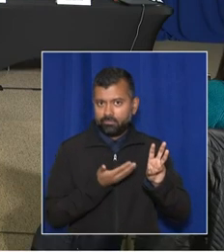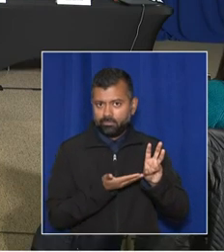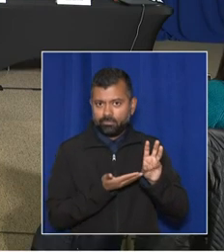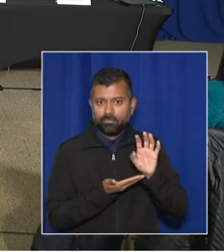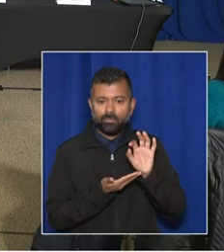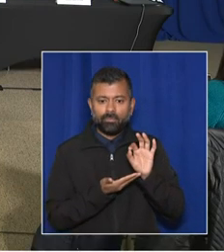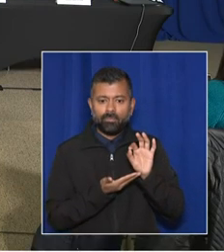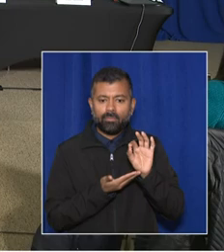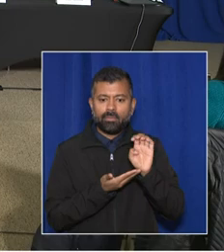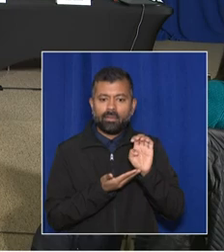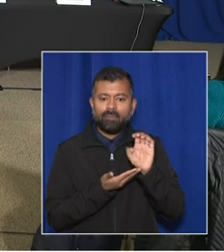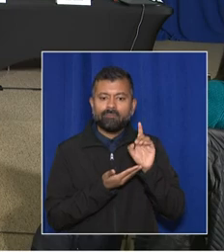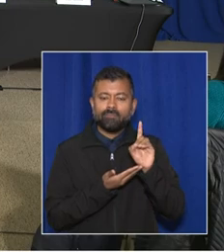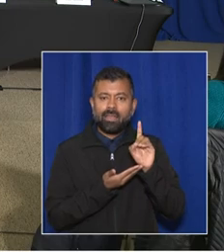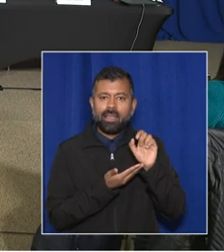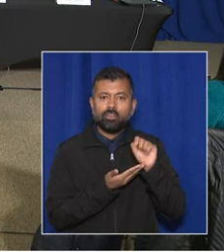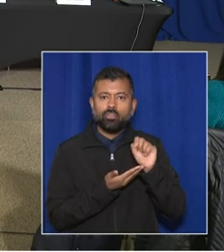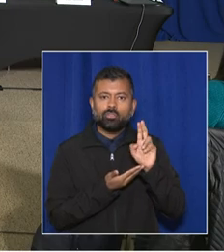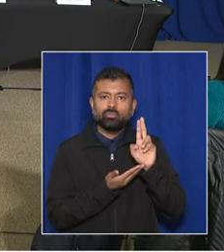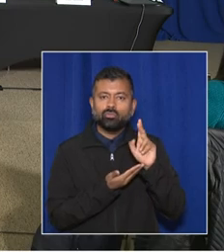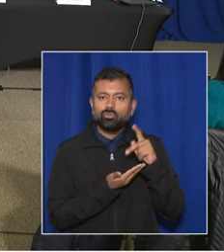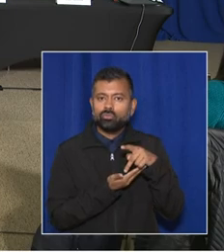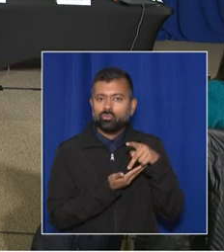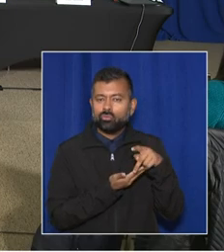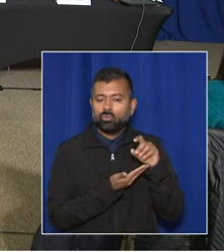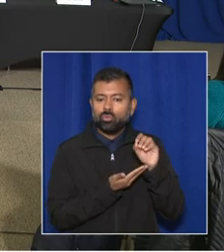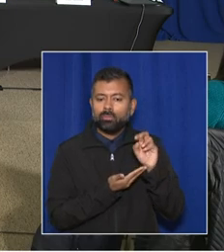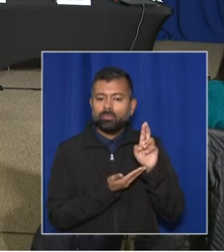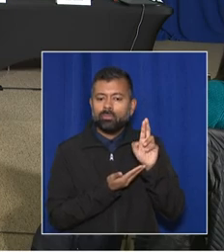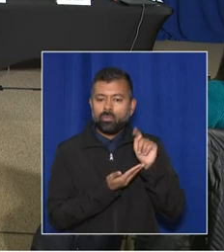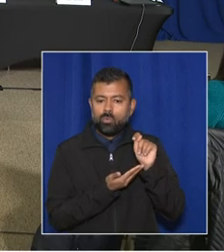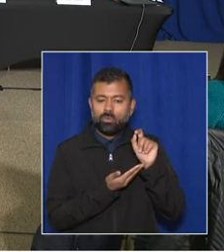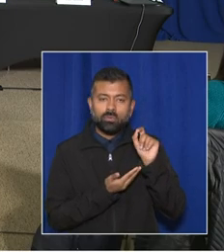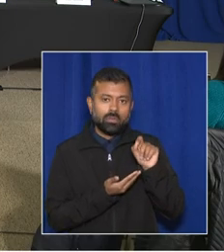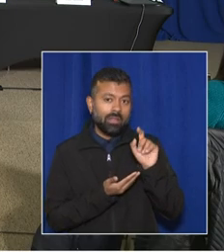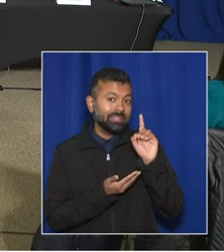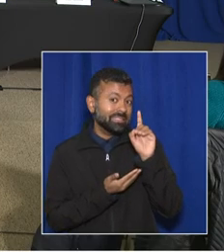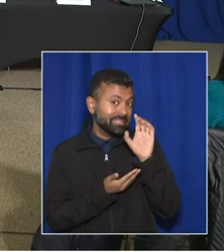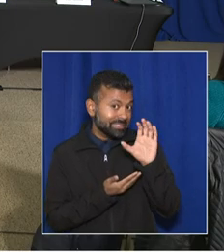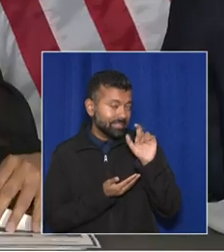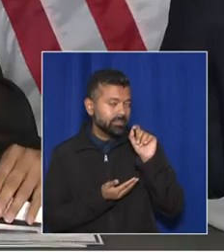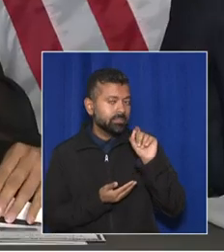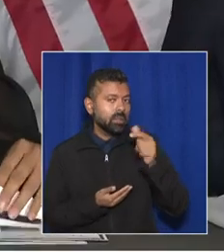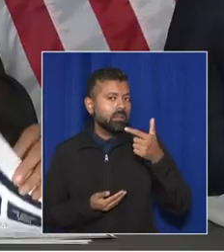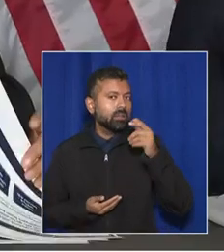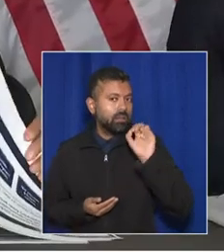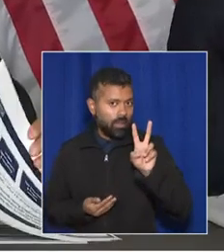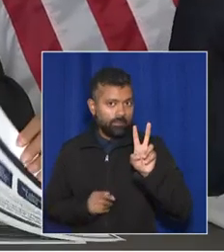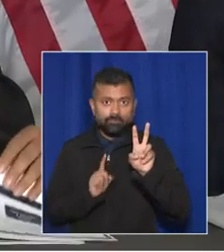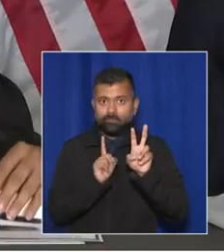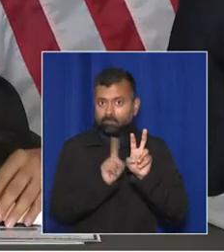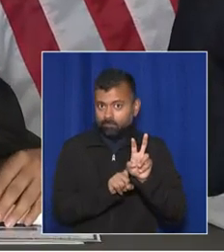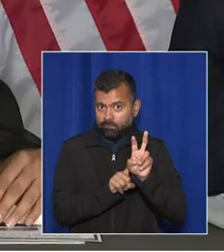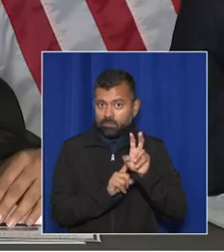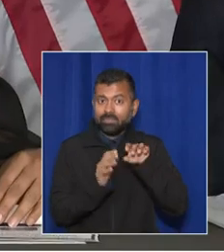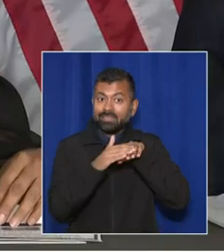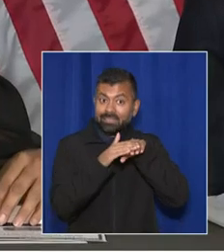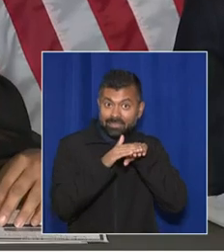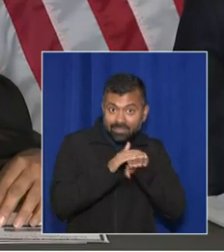fedsupport.dc.gov. That's also where you will find DCHR's Public Service Career Hub